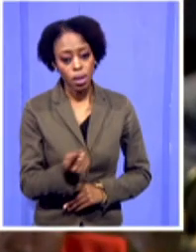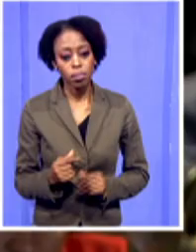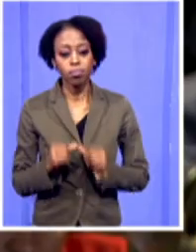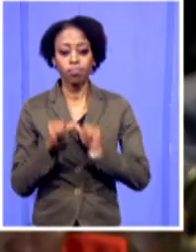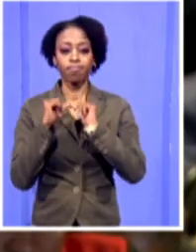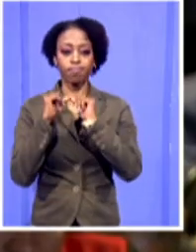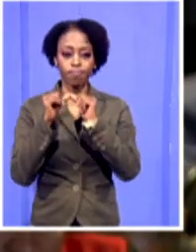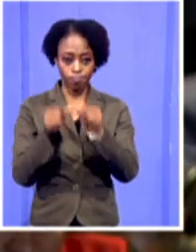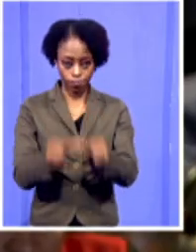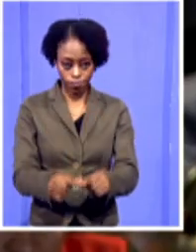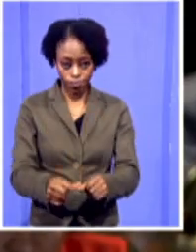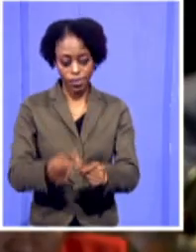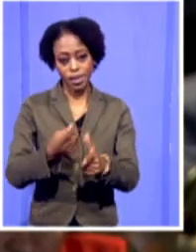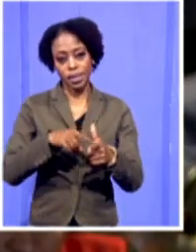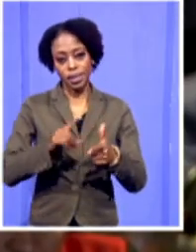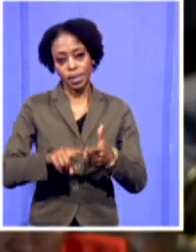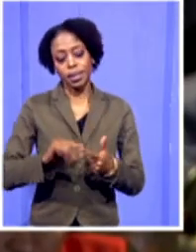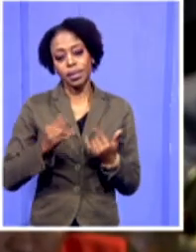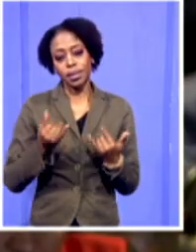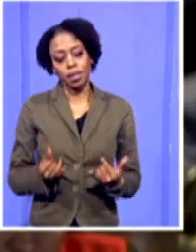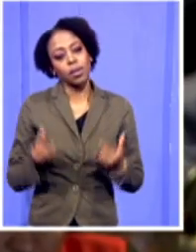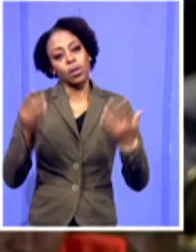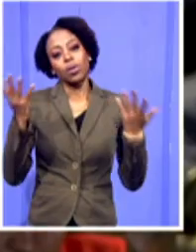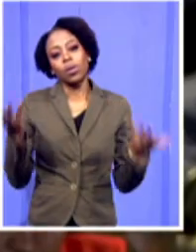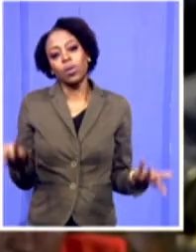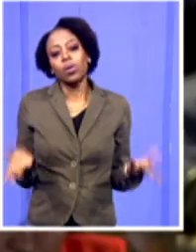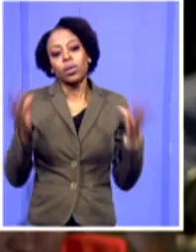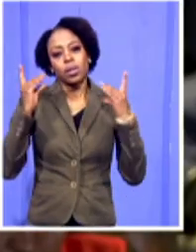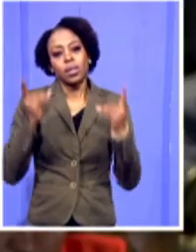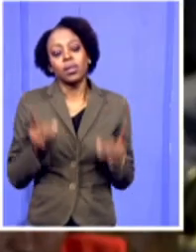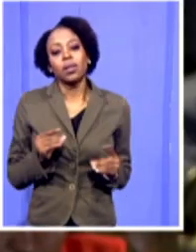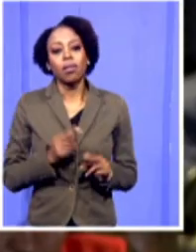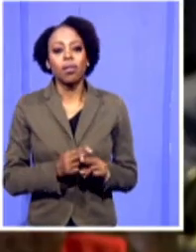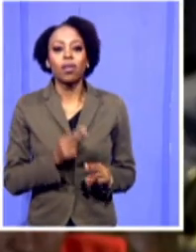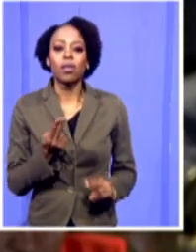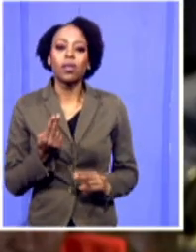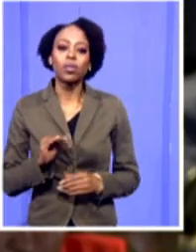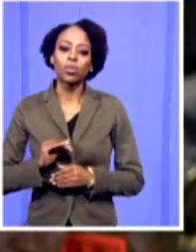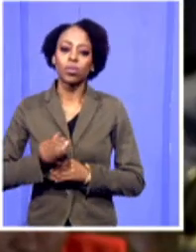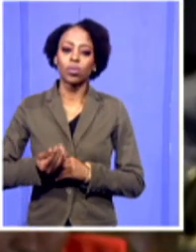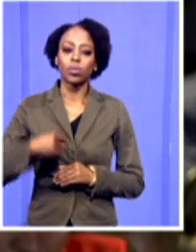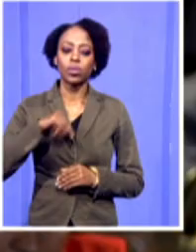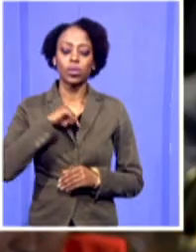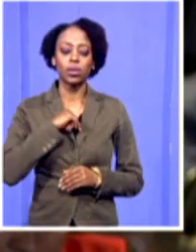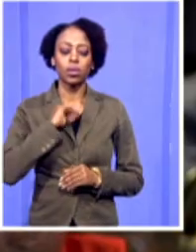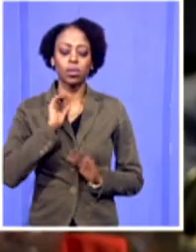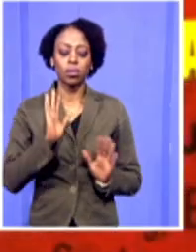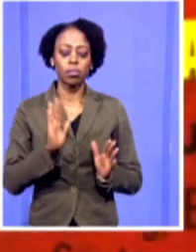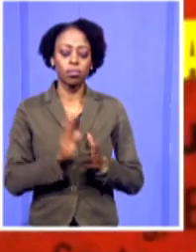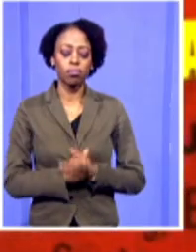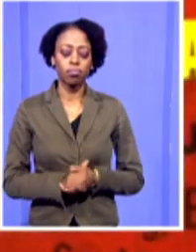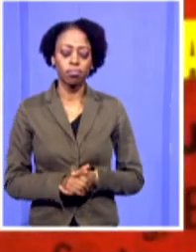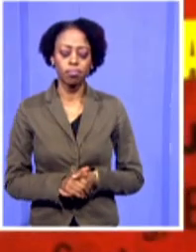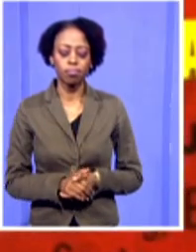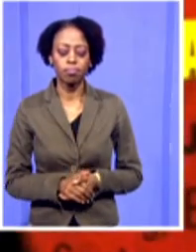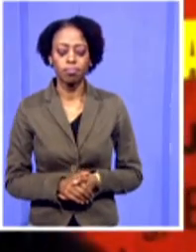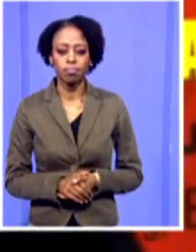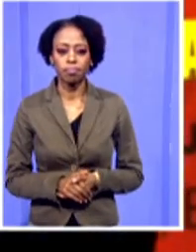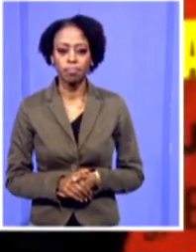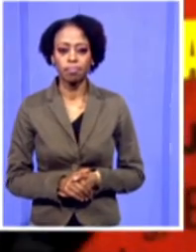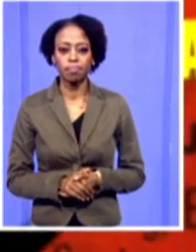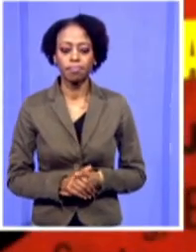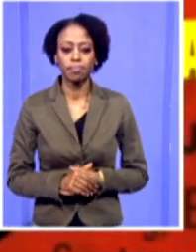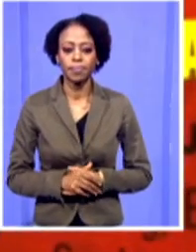sustained, and that the table should be decisive in defending our character as the party. Thank you very much.